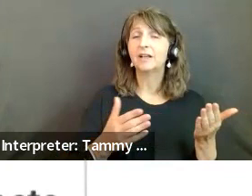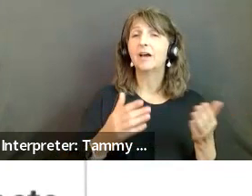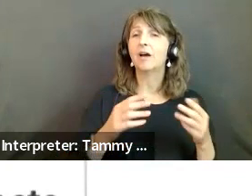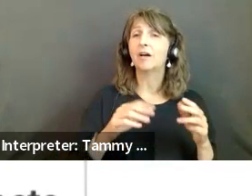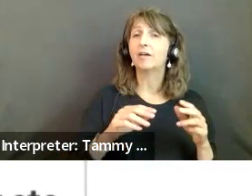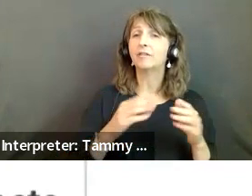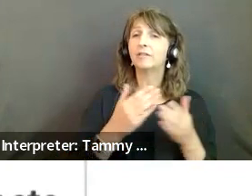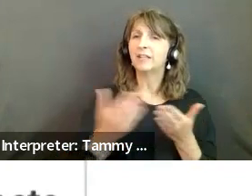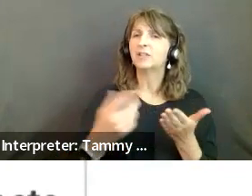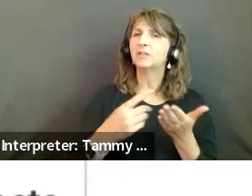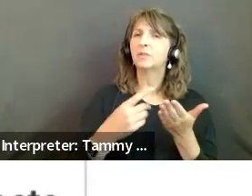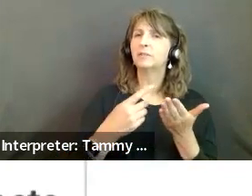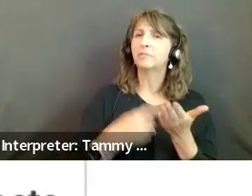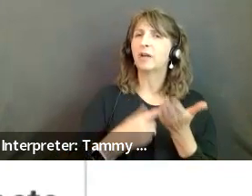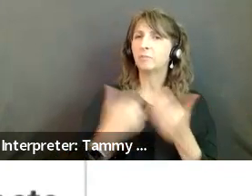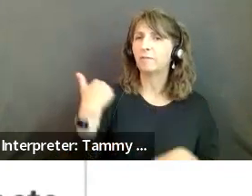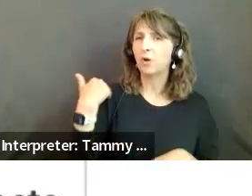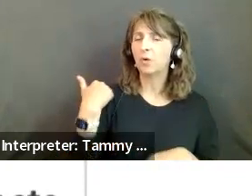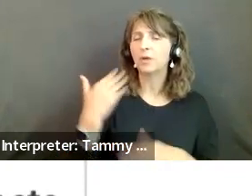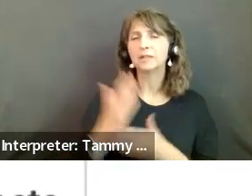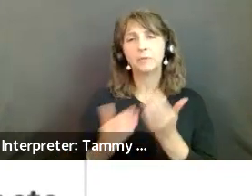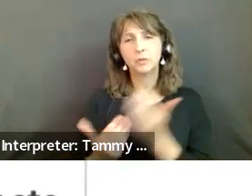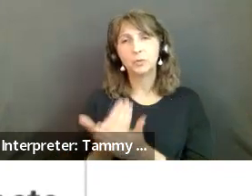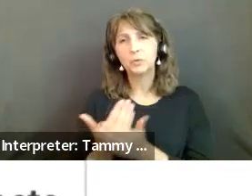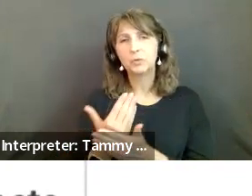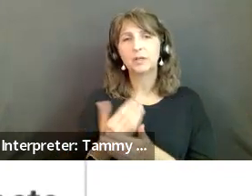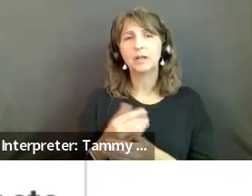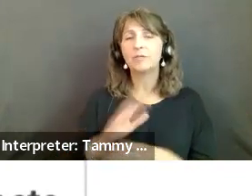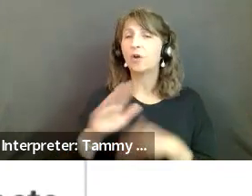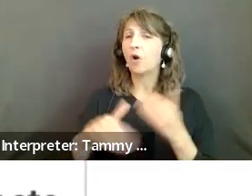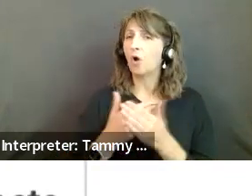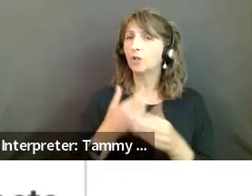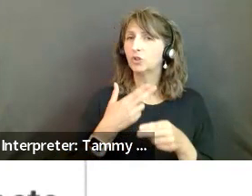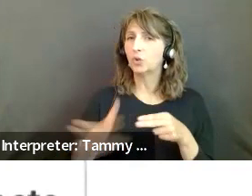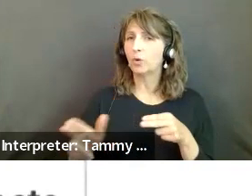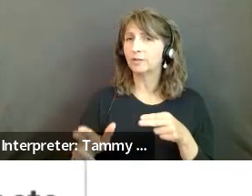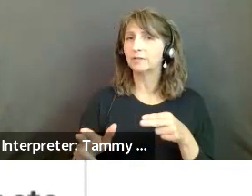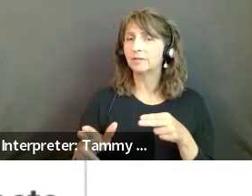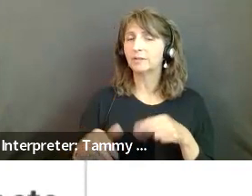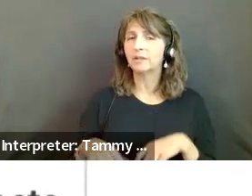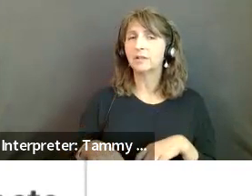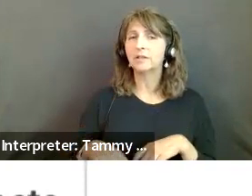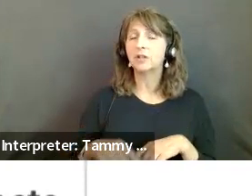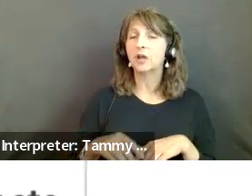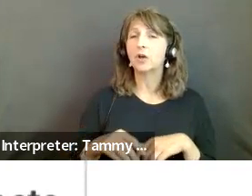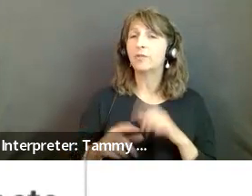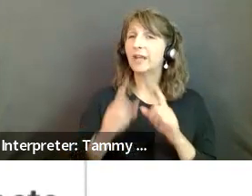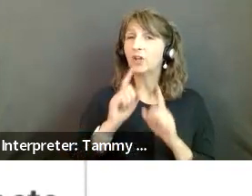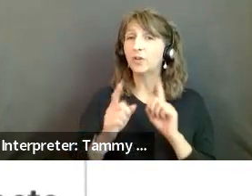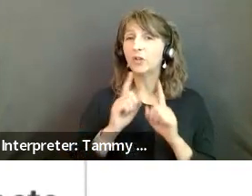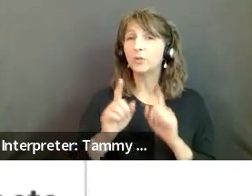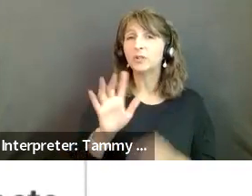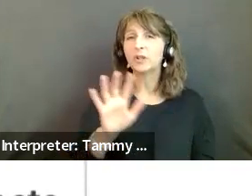they're also very short. So we started doing interviews earlier this year, and even the interviews are only about